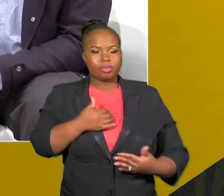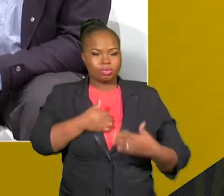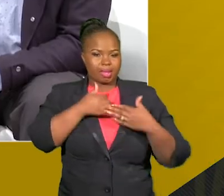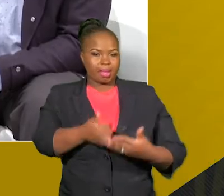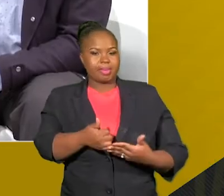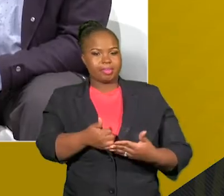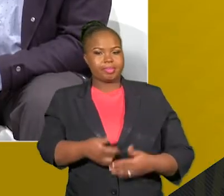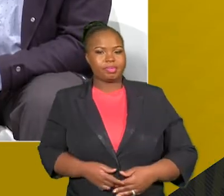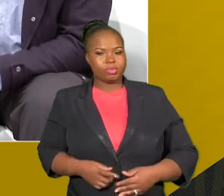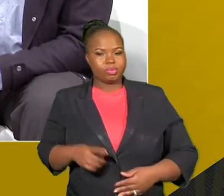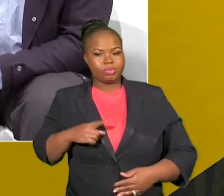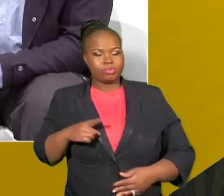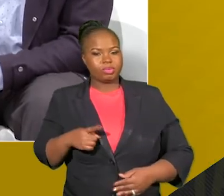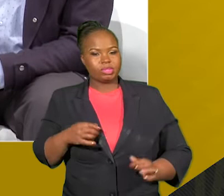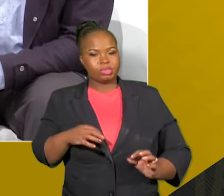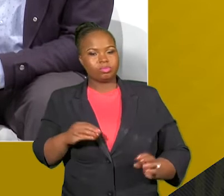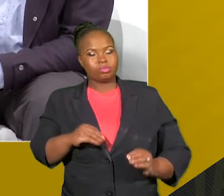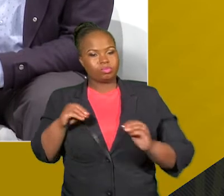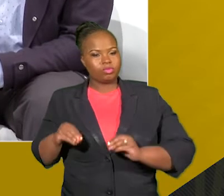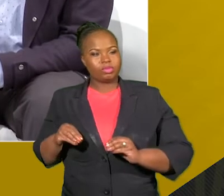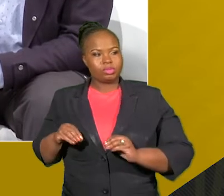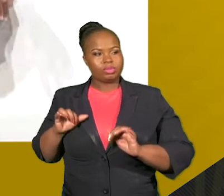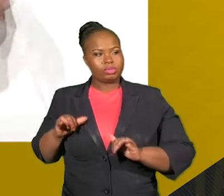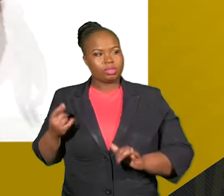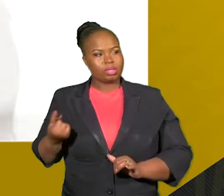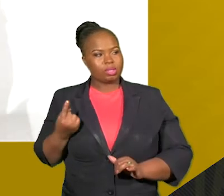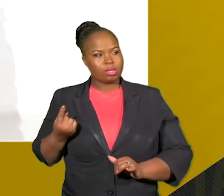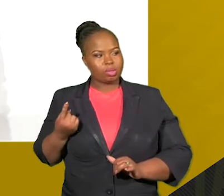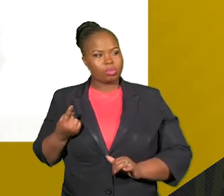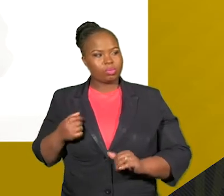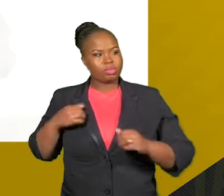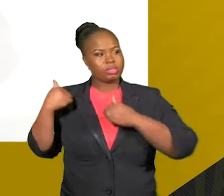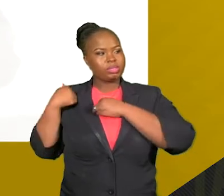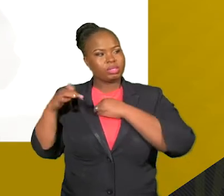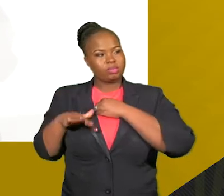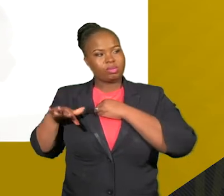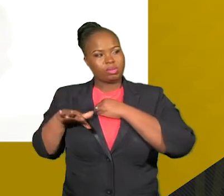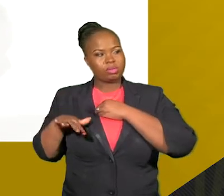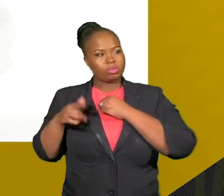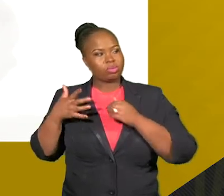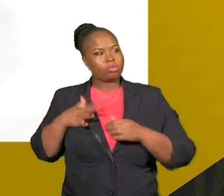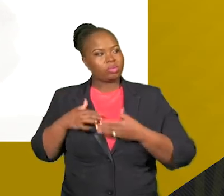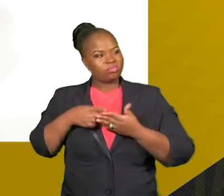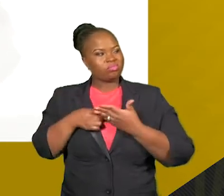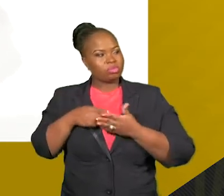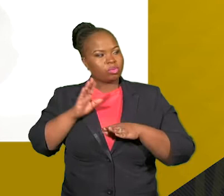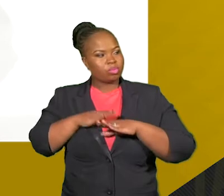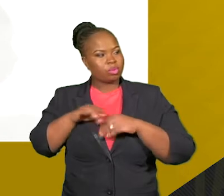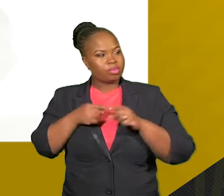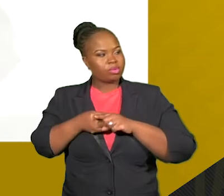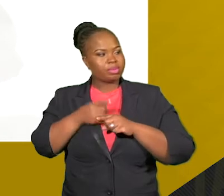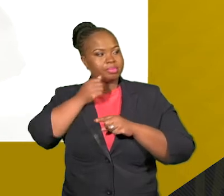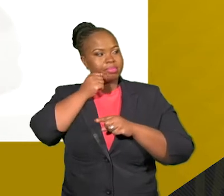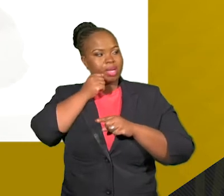at least moving her from the space that she was in to where she is now. But perhaps maybe a re bua ka the psyche of a man, ya gore maybe rona